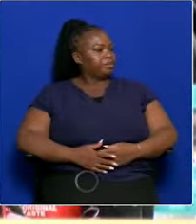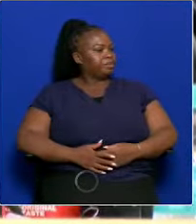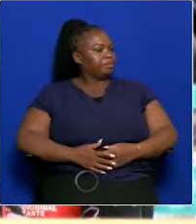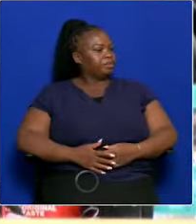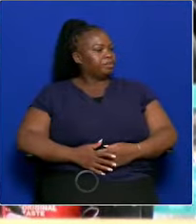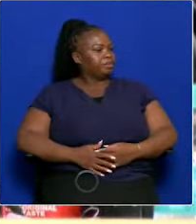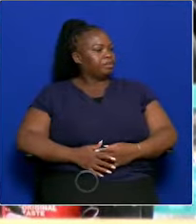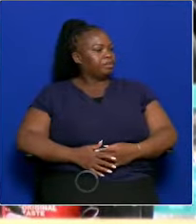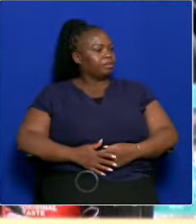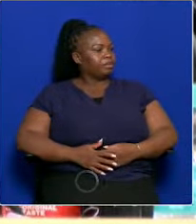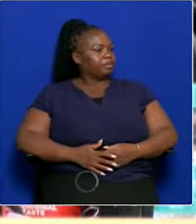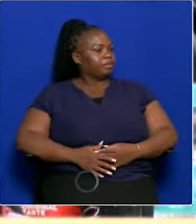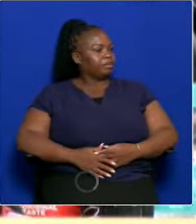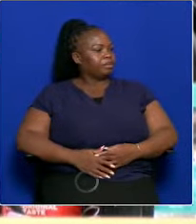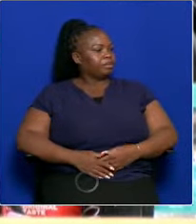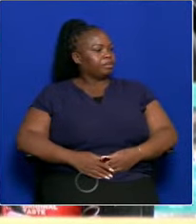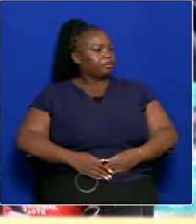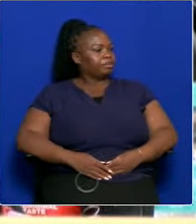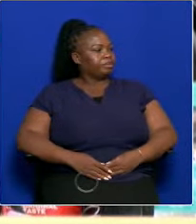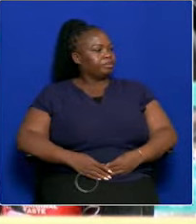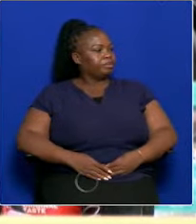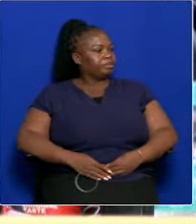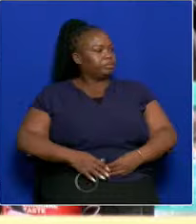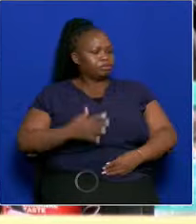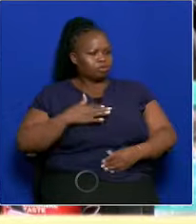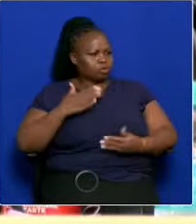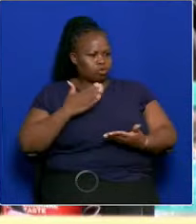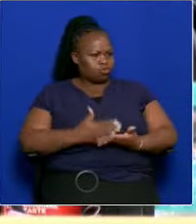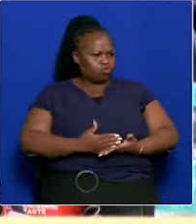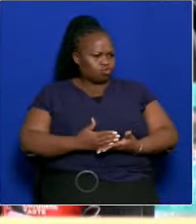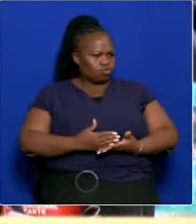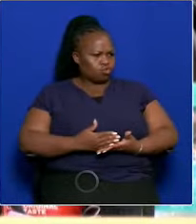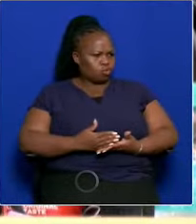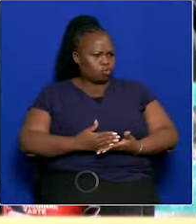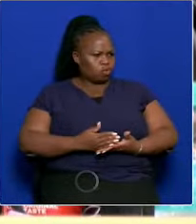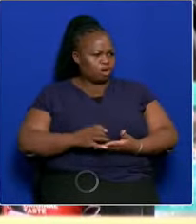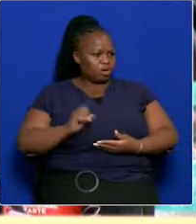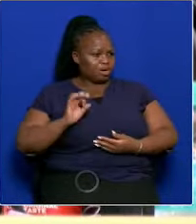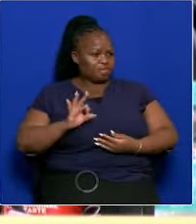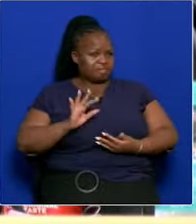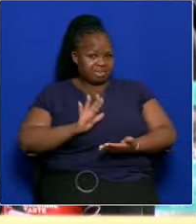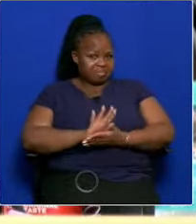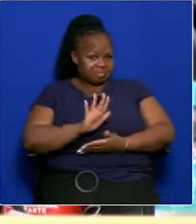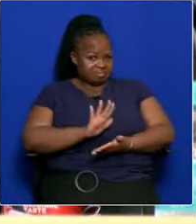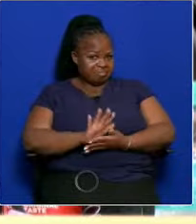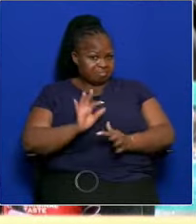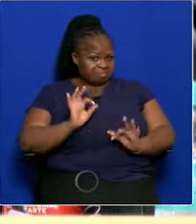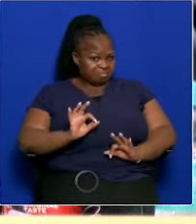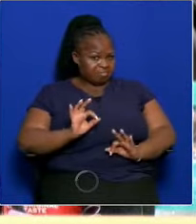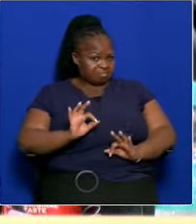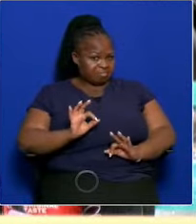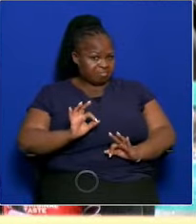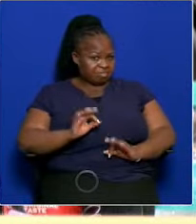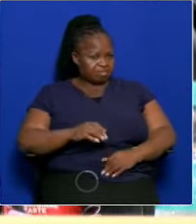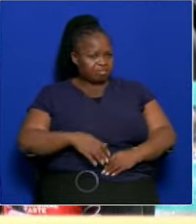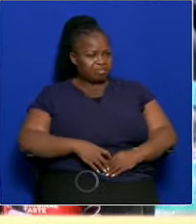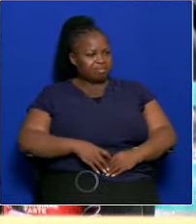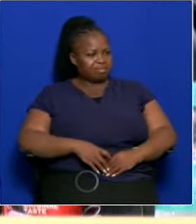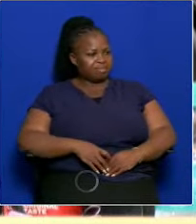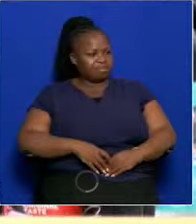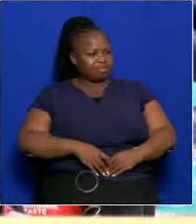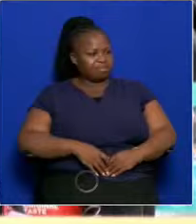I'm not sure if it's legible when it's printed. I suspect it may not.